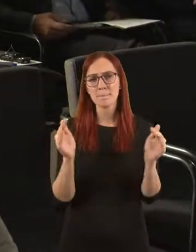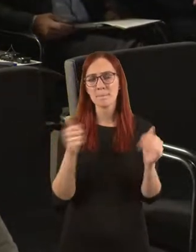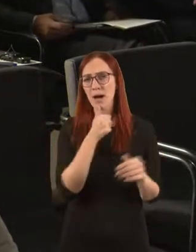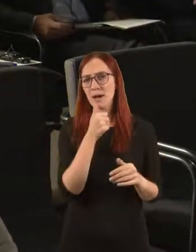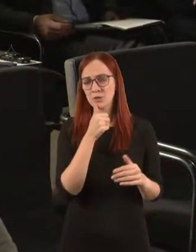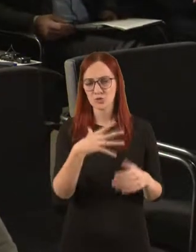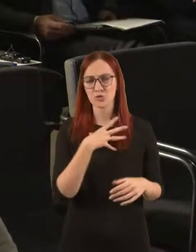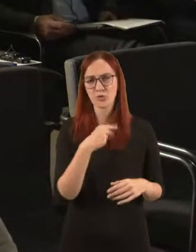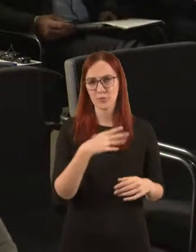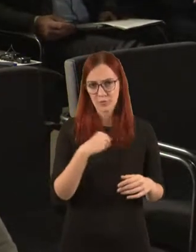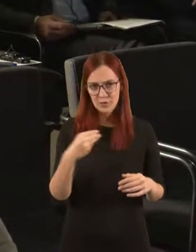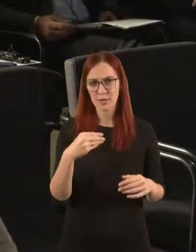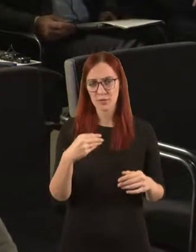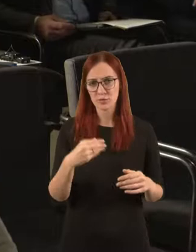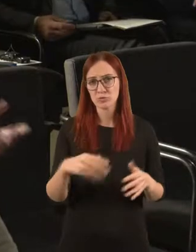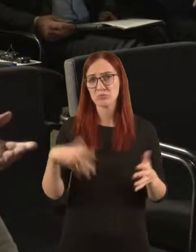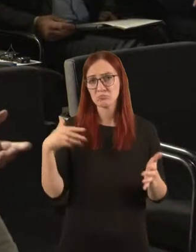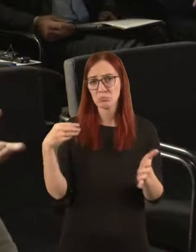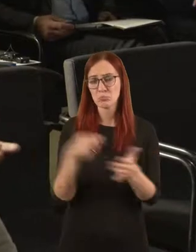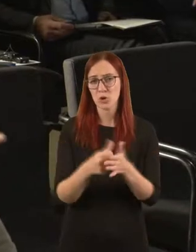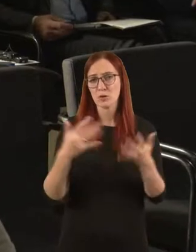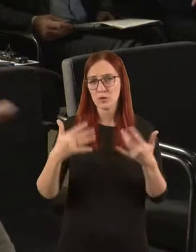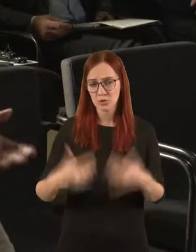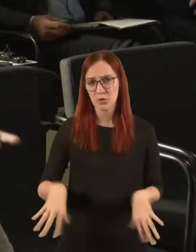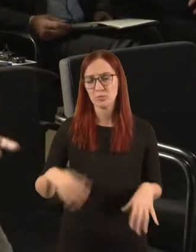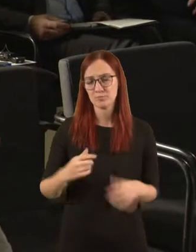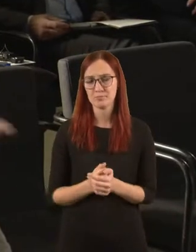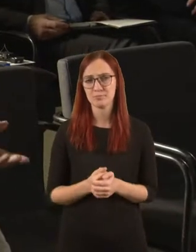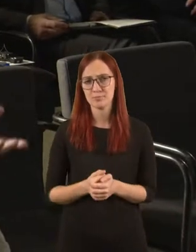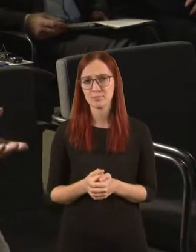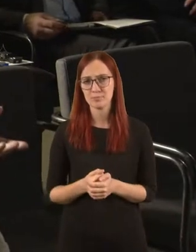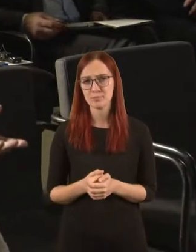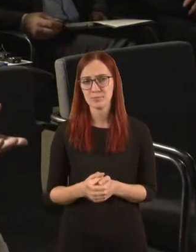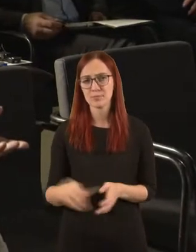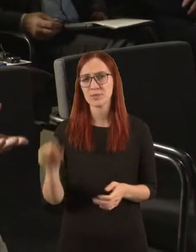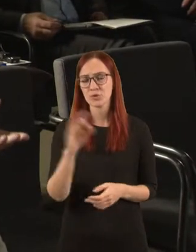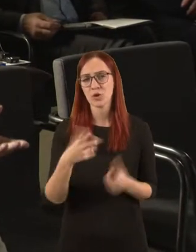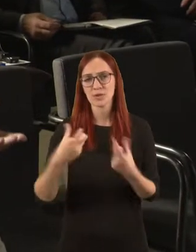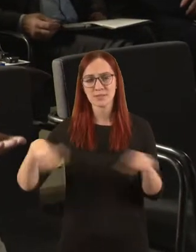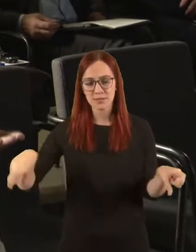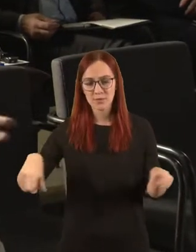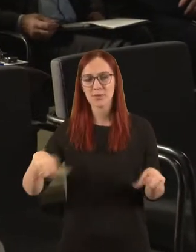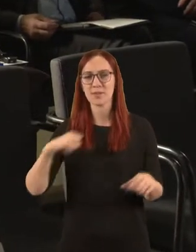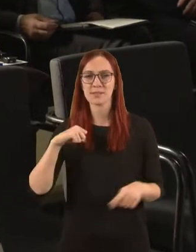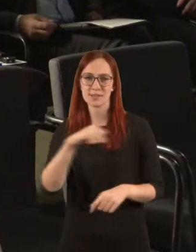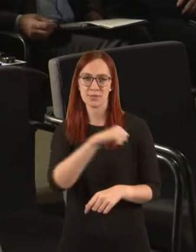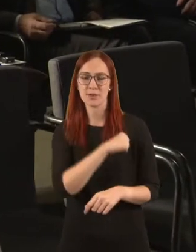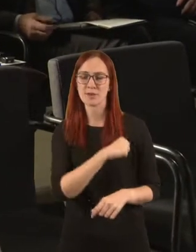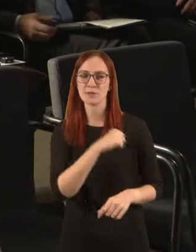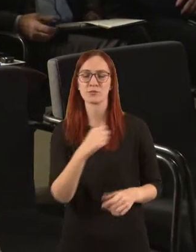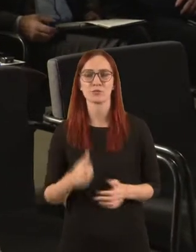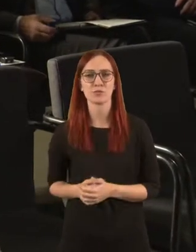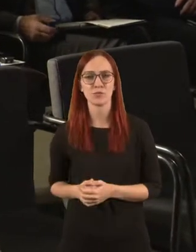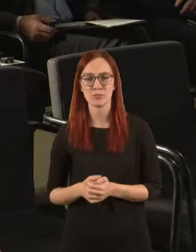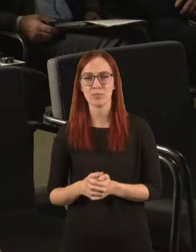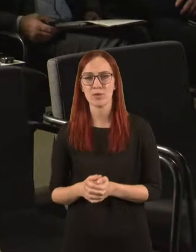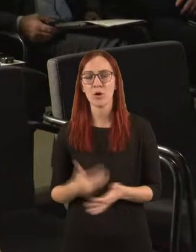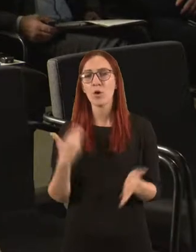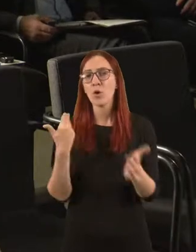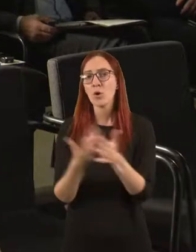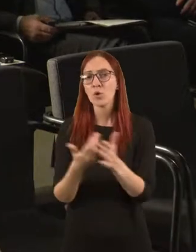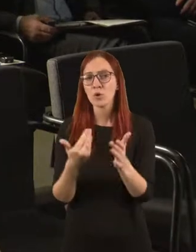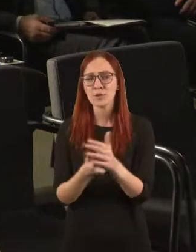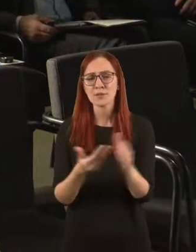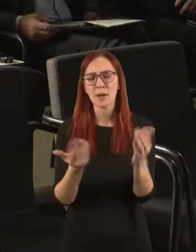certain proposals from the ministry. We are talking about infrastructure taxes. Vilnius has already introduced